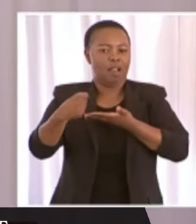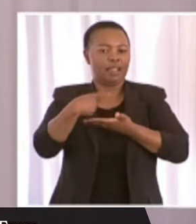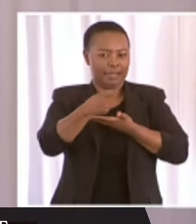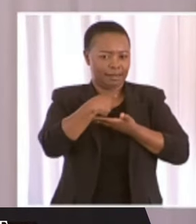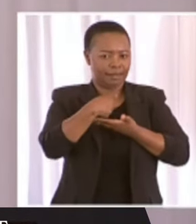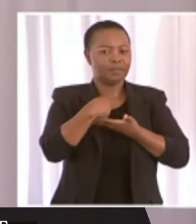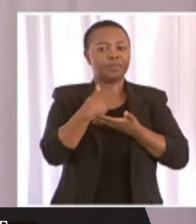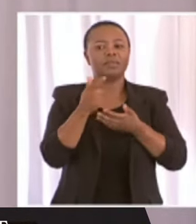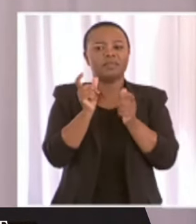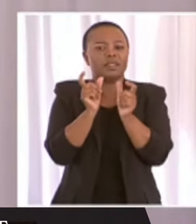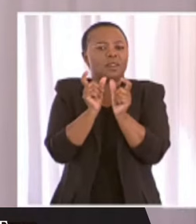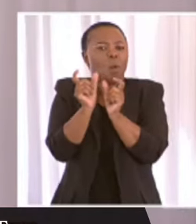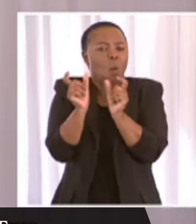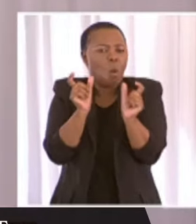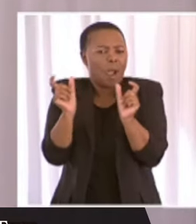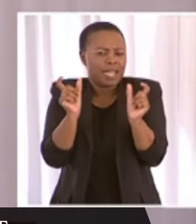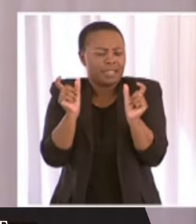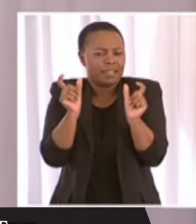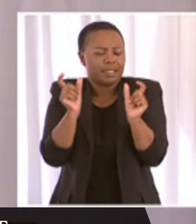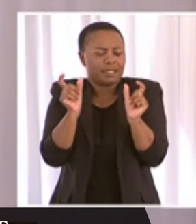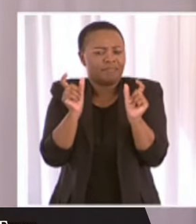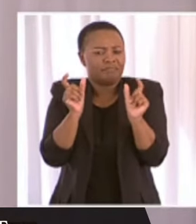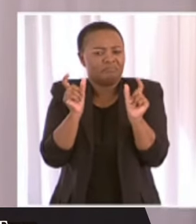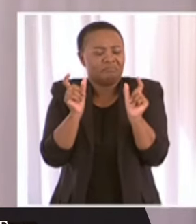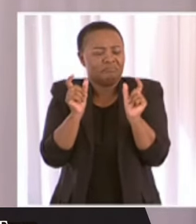Some of the words that have been used to describe